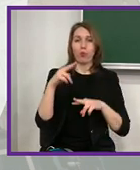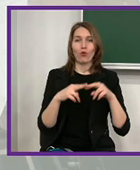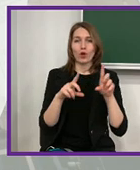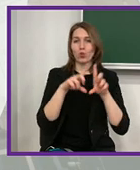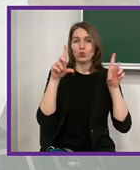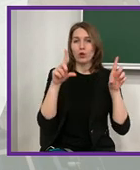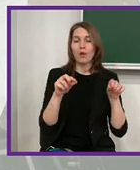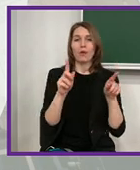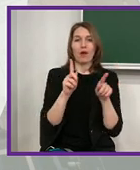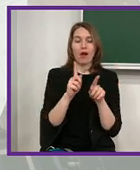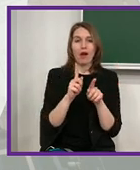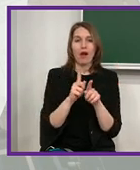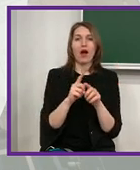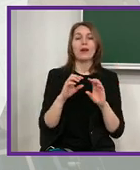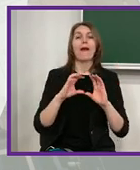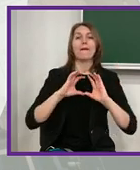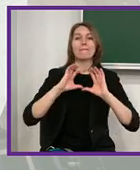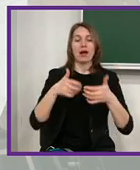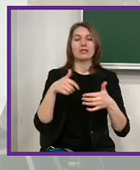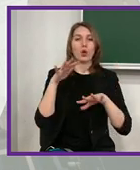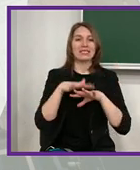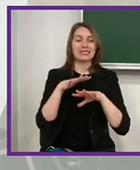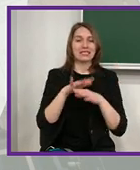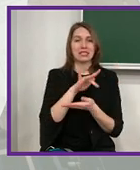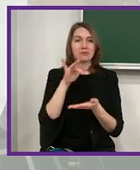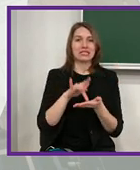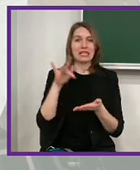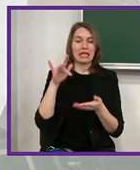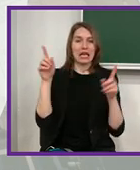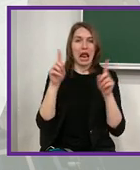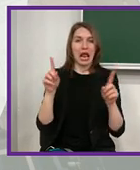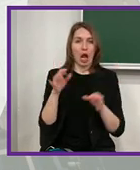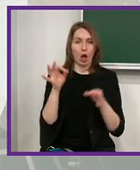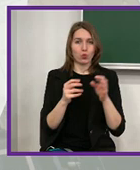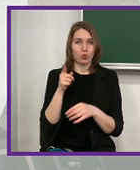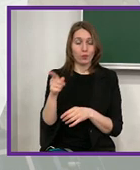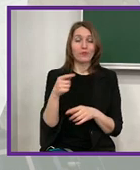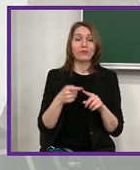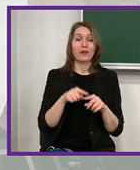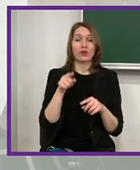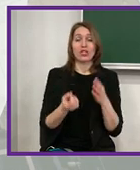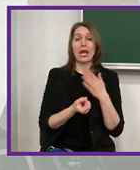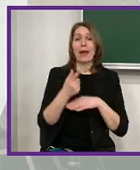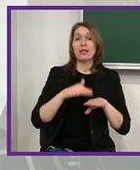case. It was for that reason that one of my former colleagues, one of John Ruggie's